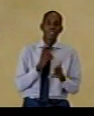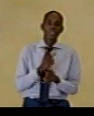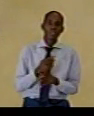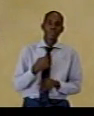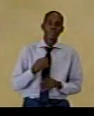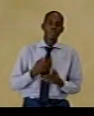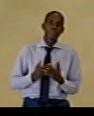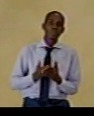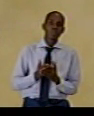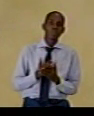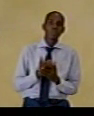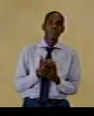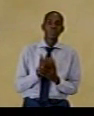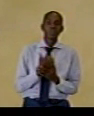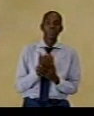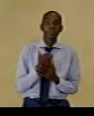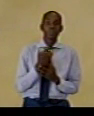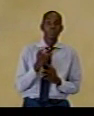Jesus, keep me through.